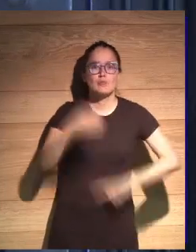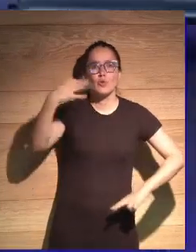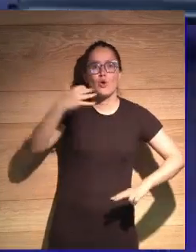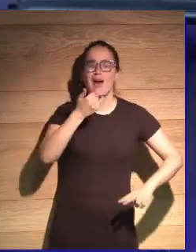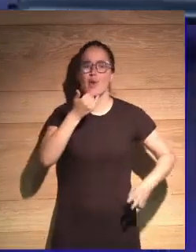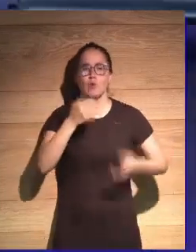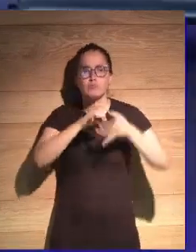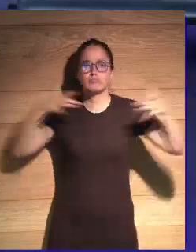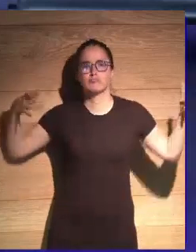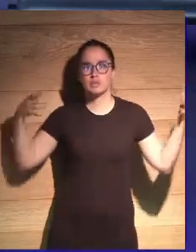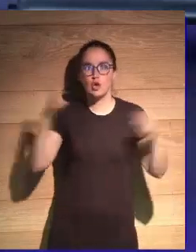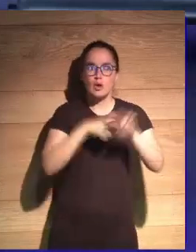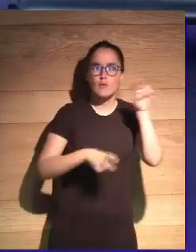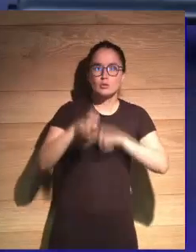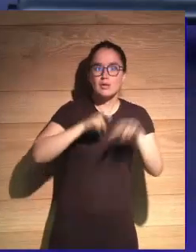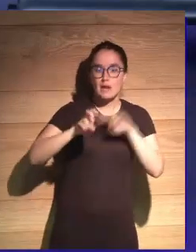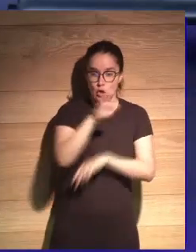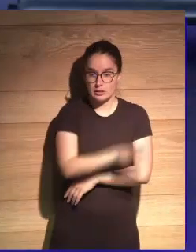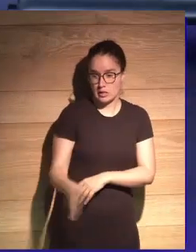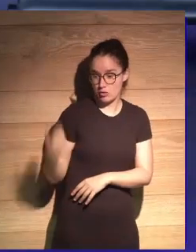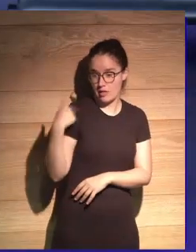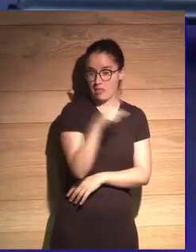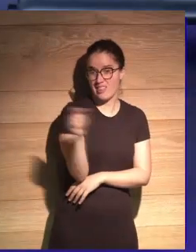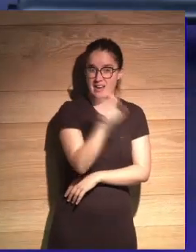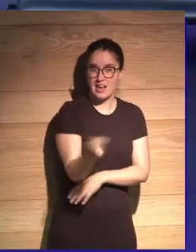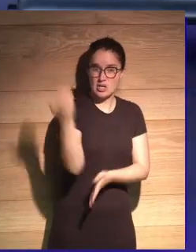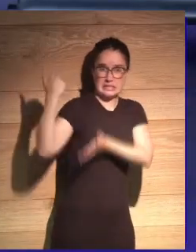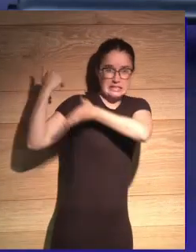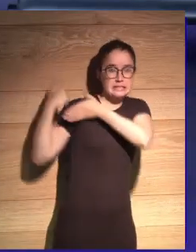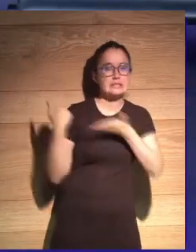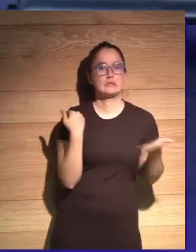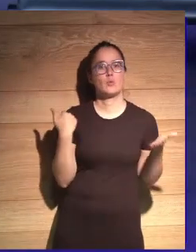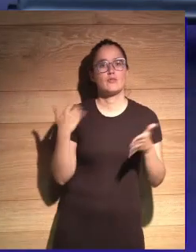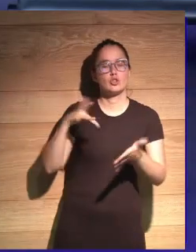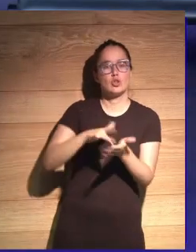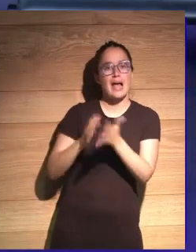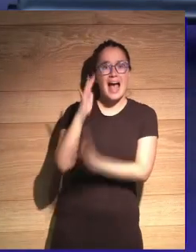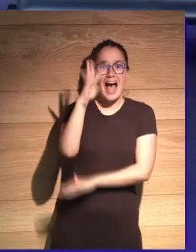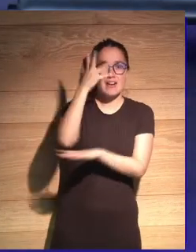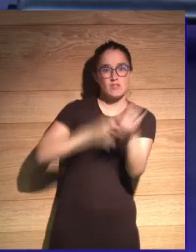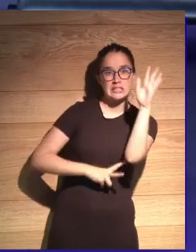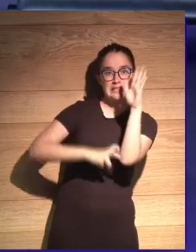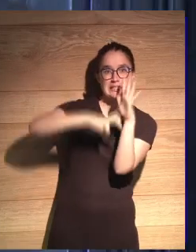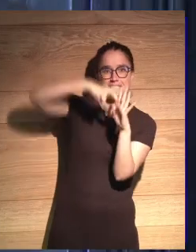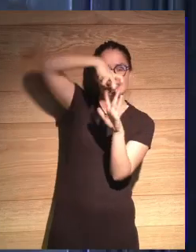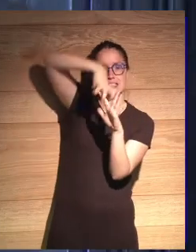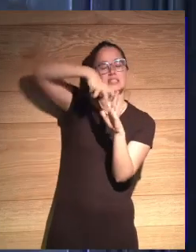video game we are not looking for anything that's very different to what the children of a century